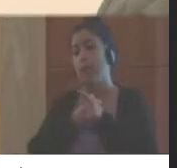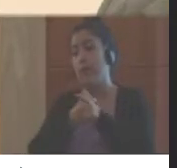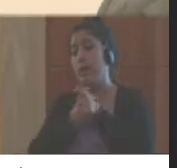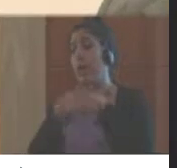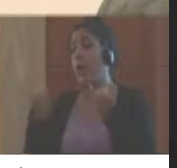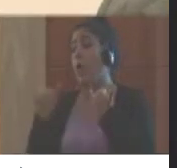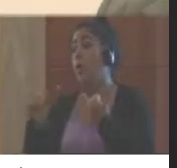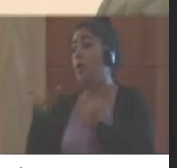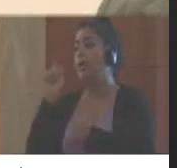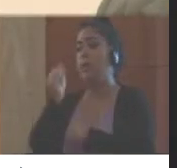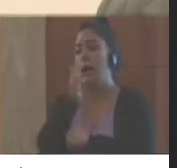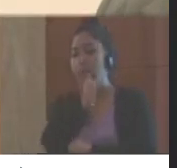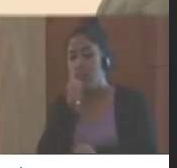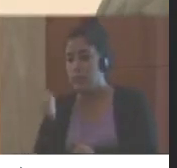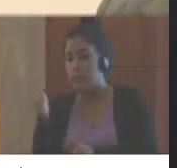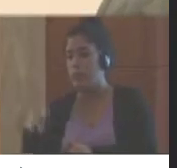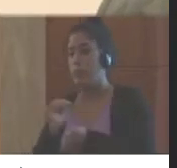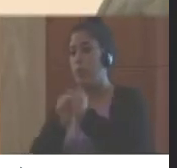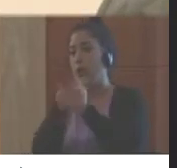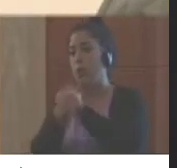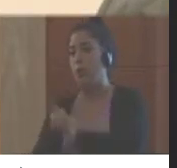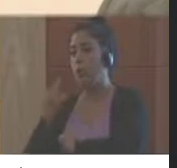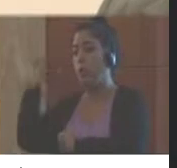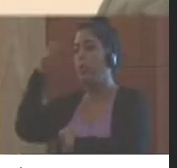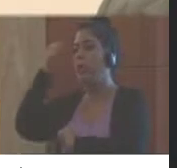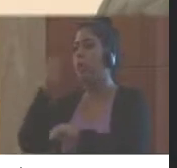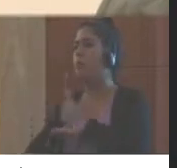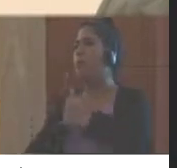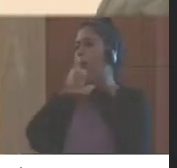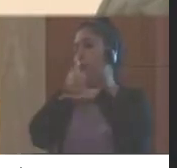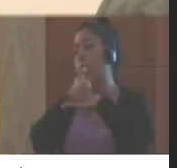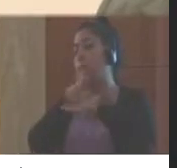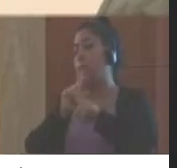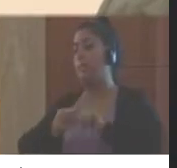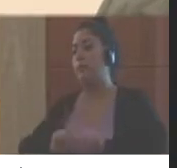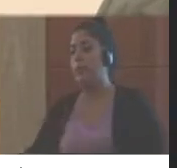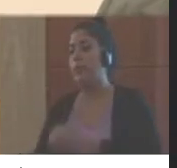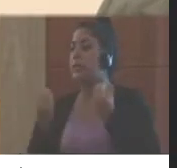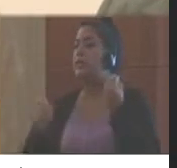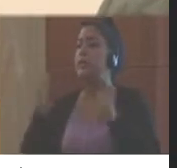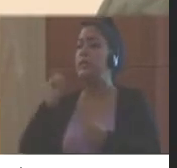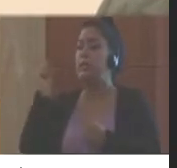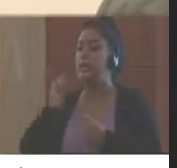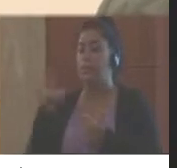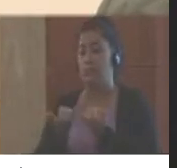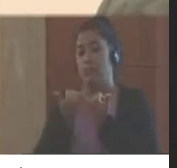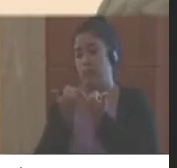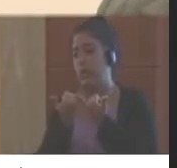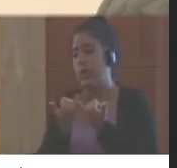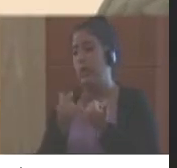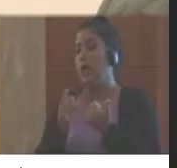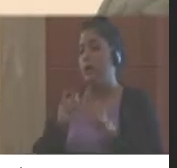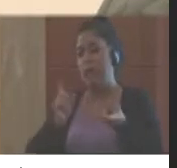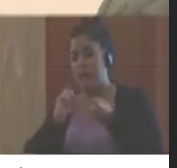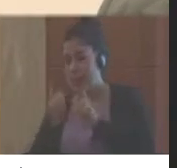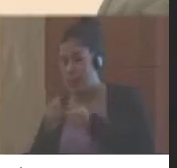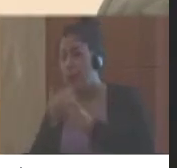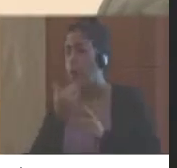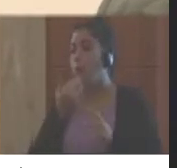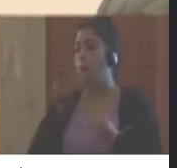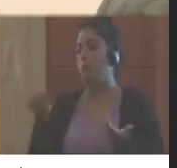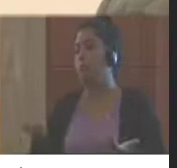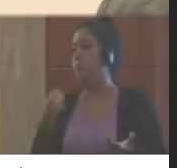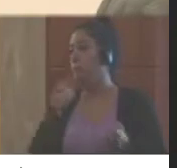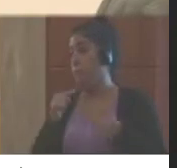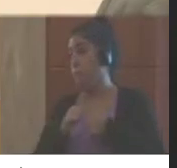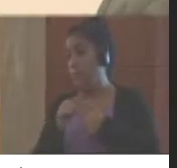have to correct as a priority or more urgently, thinking of two issues. Number one, that these changes that have been introduced to be